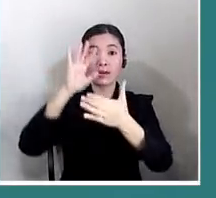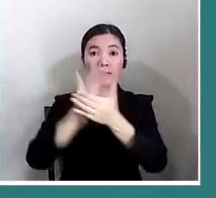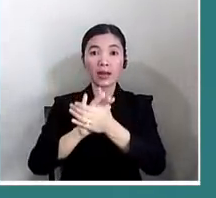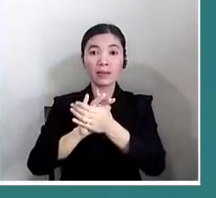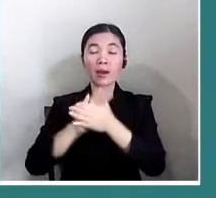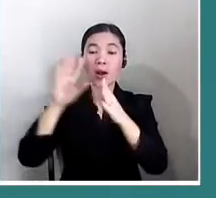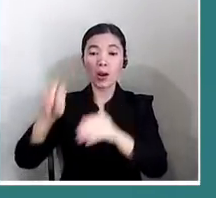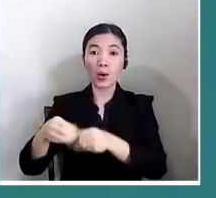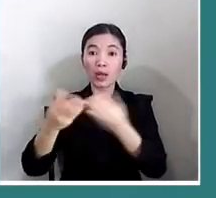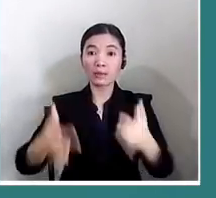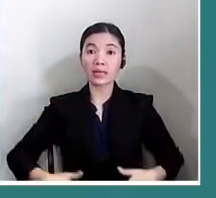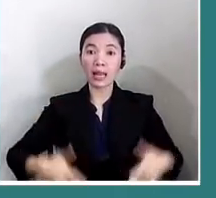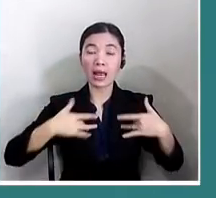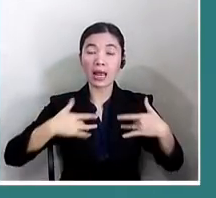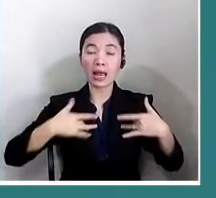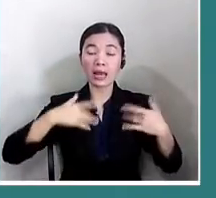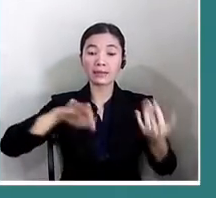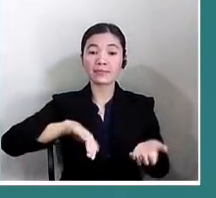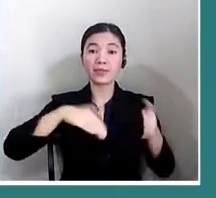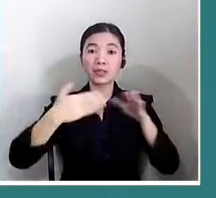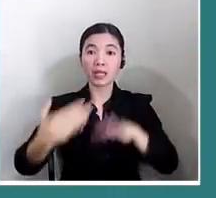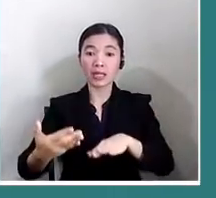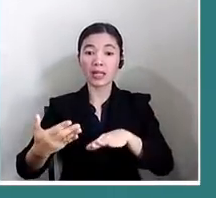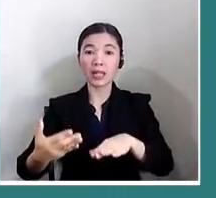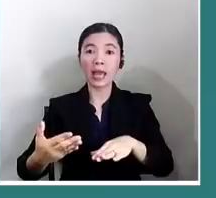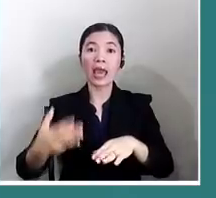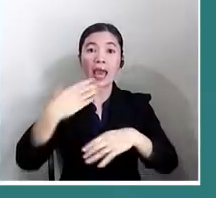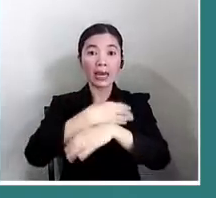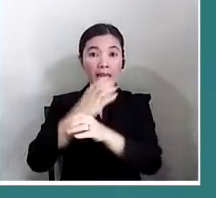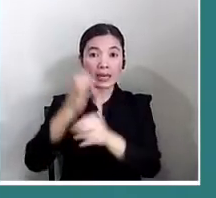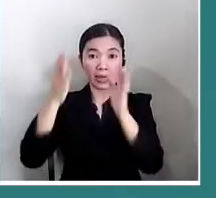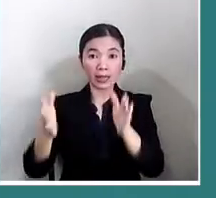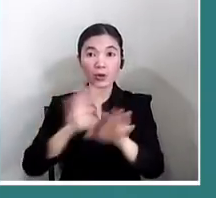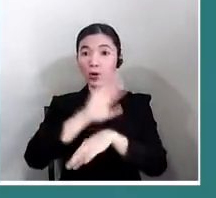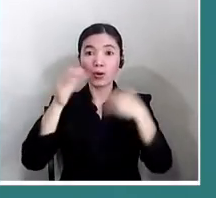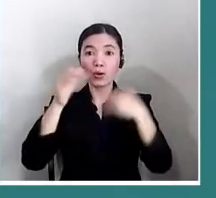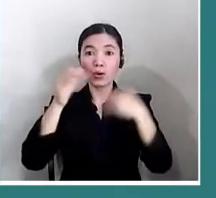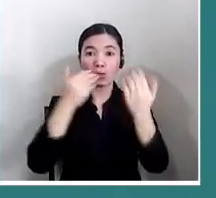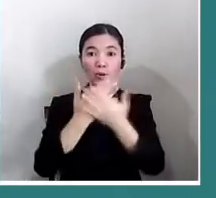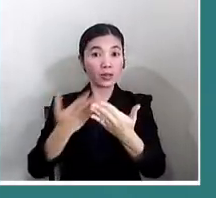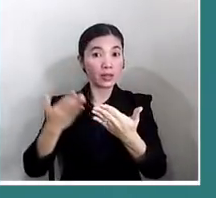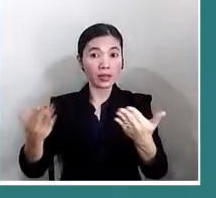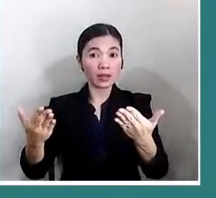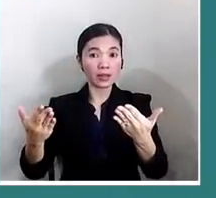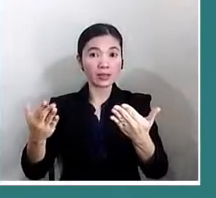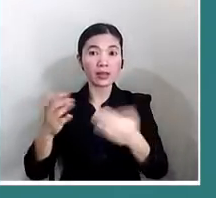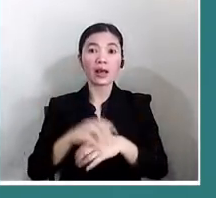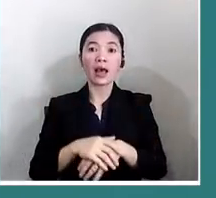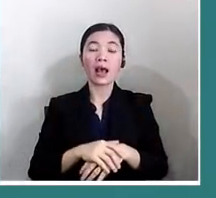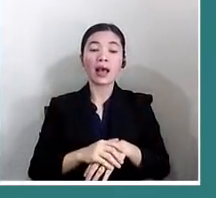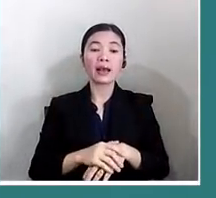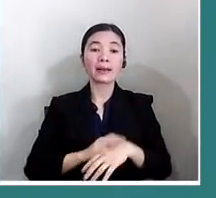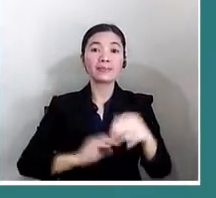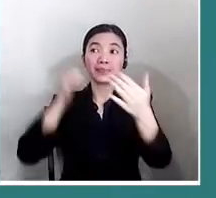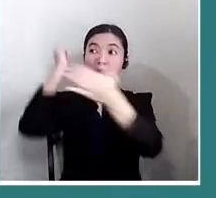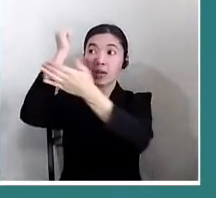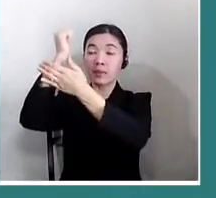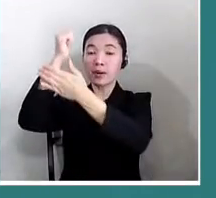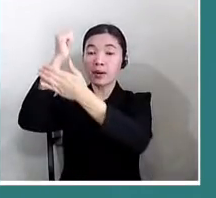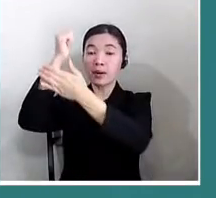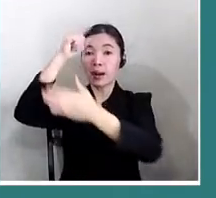dead, and calls into being what does not exist. He believed, hoping against